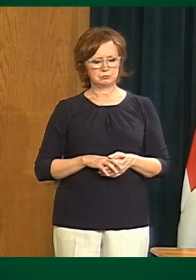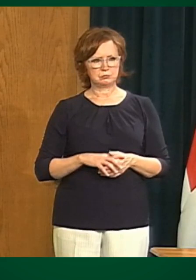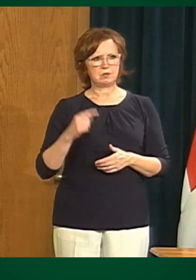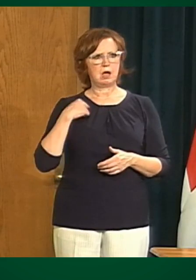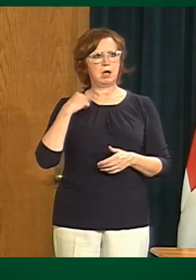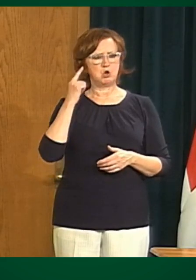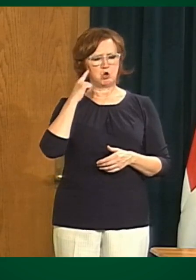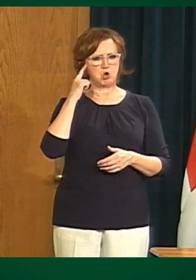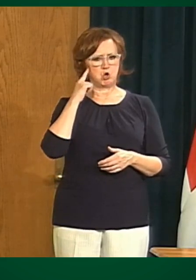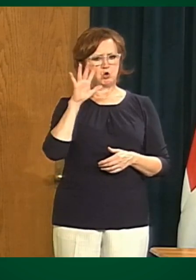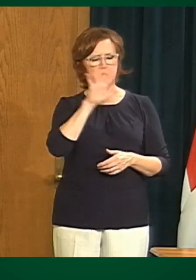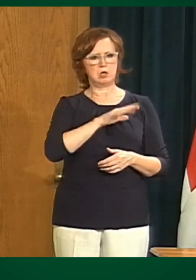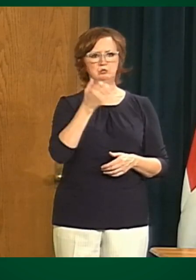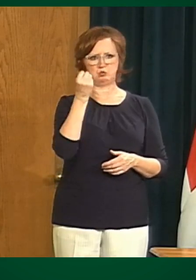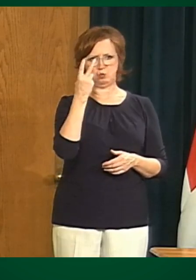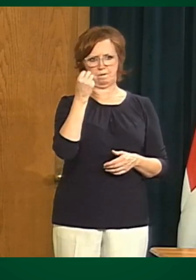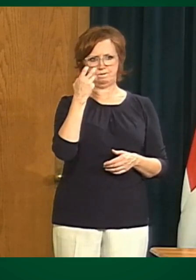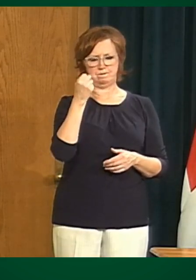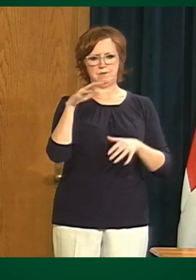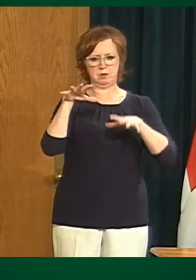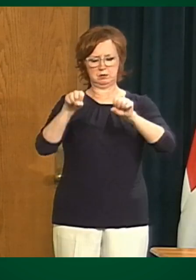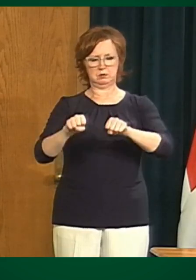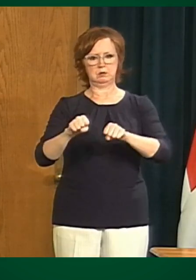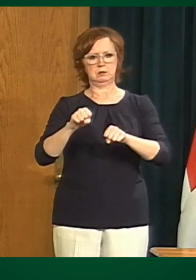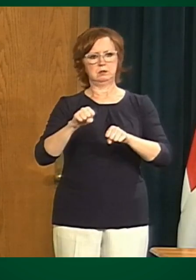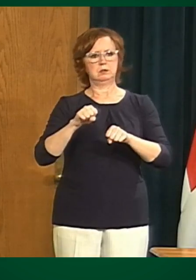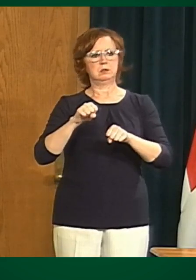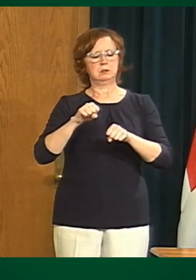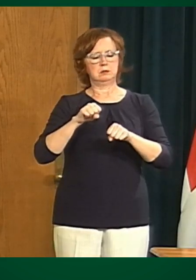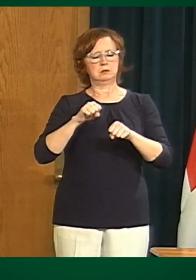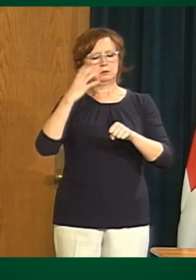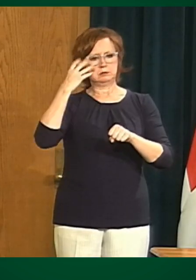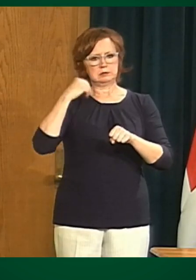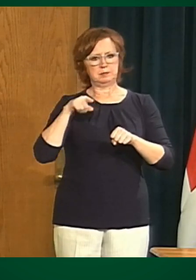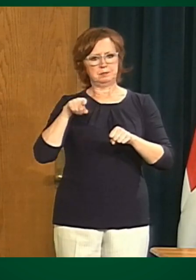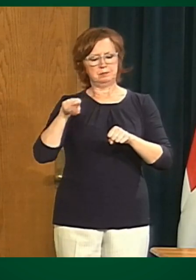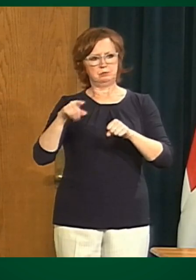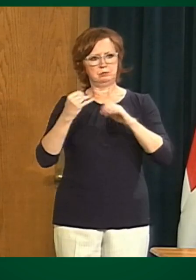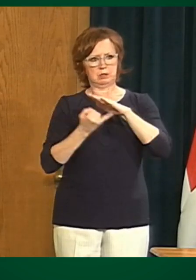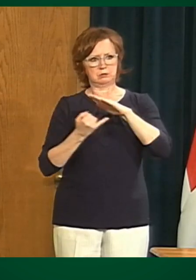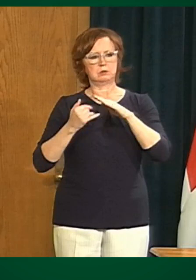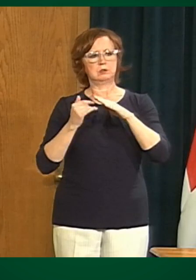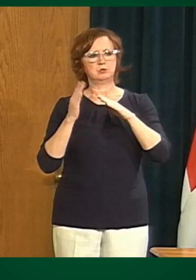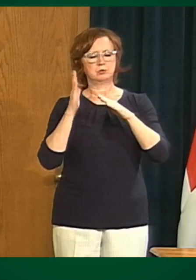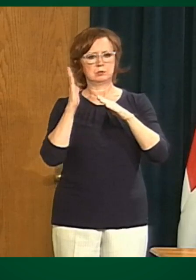12 people who are occupying this